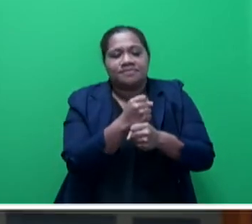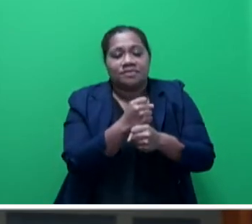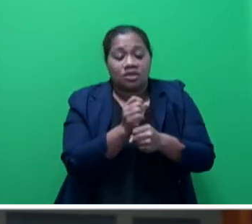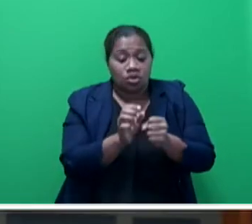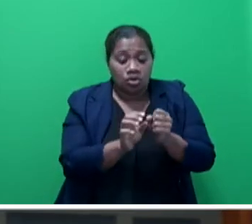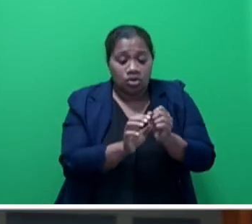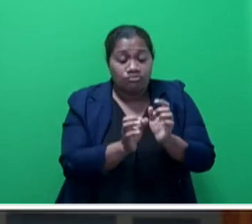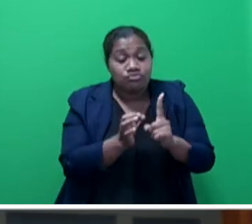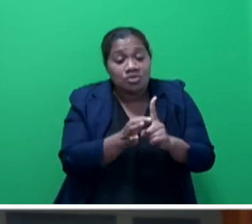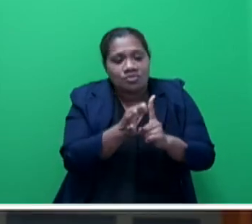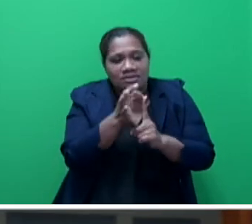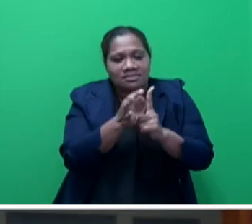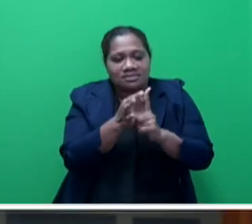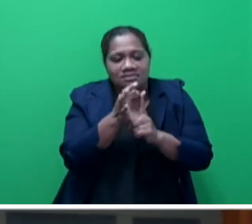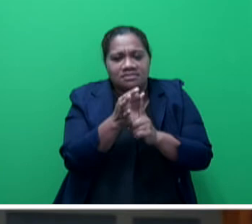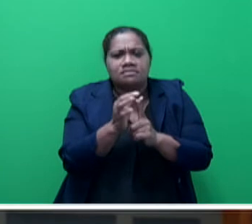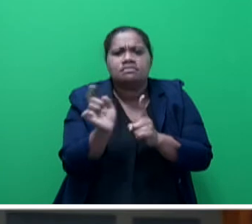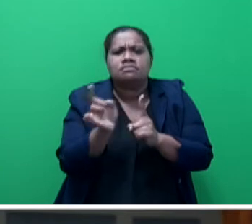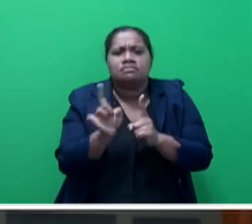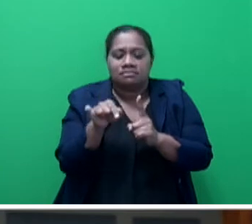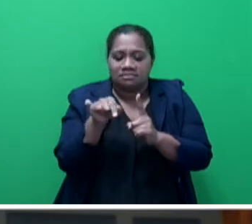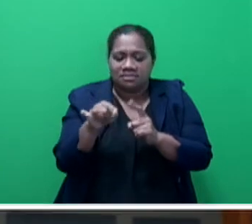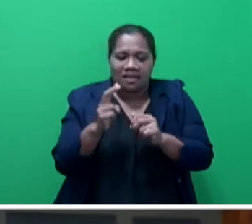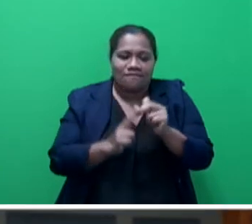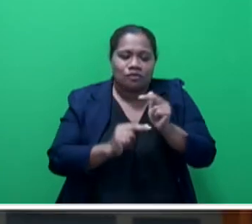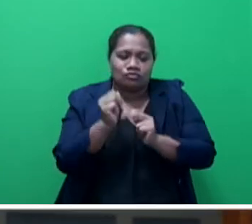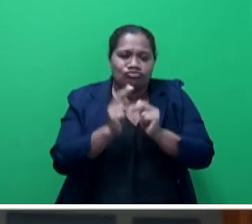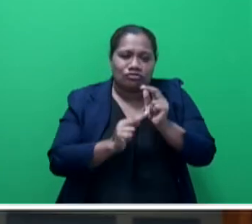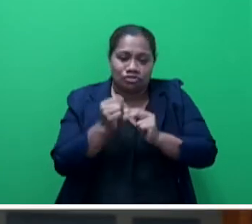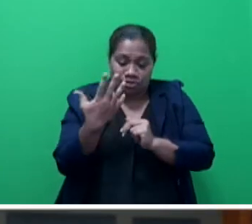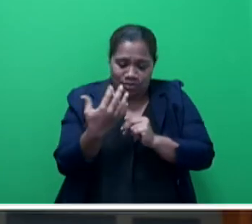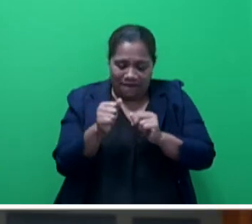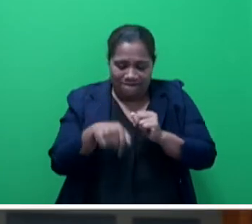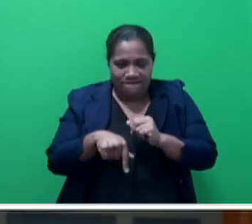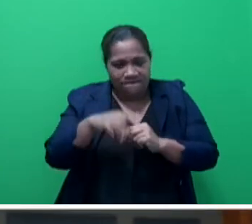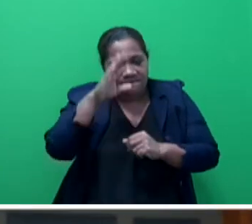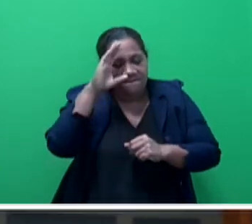and the recovery of the roading infrastructure that we have in the country. Thank you, Mr.